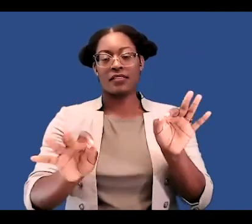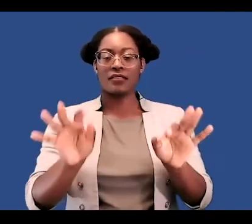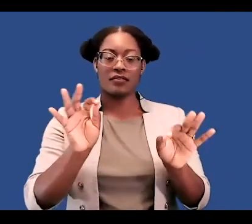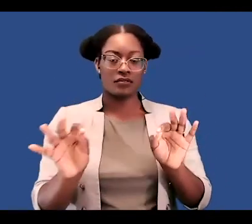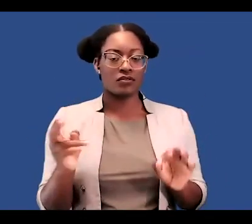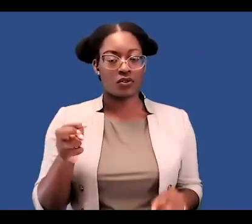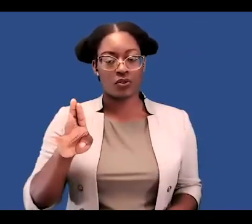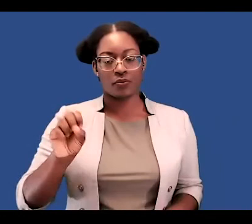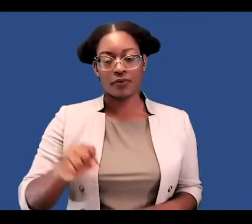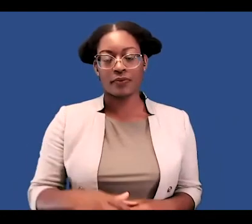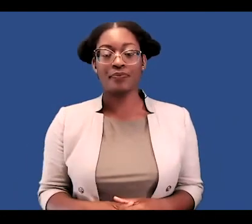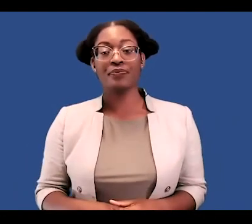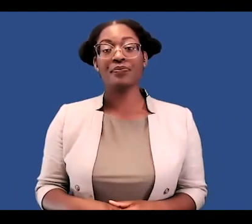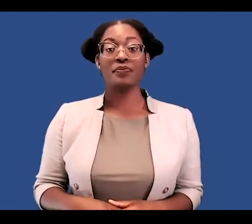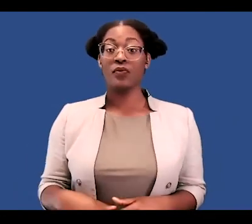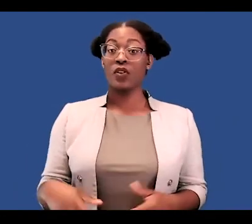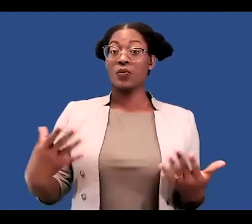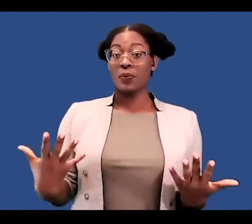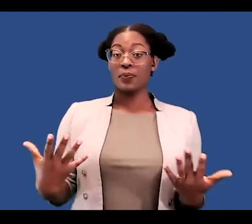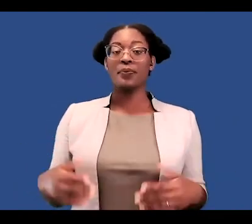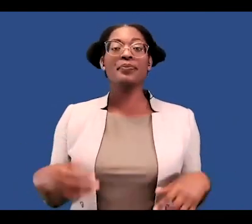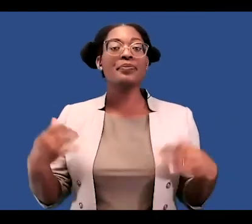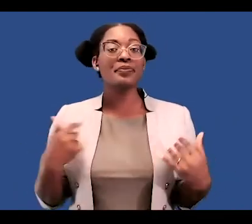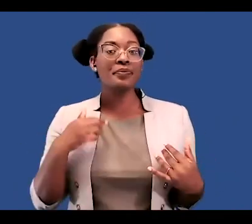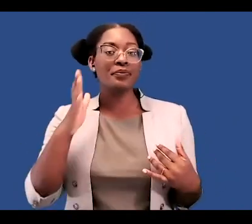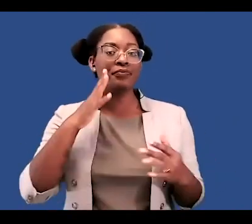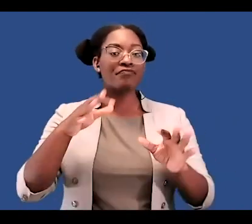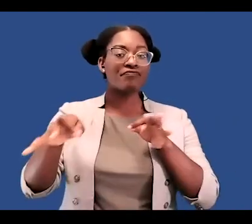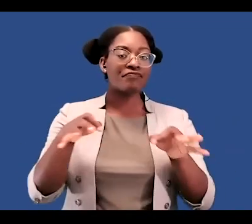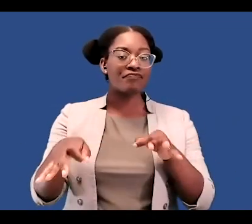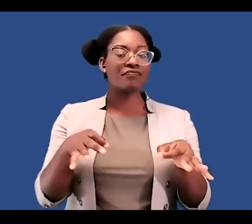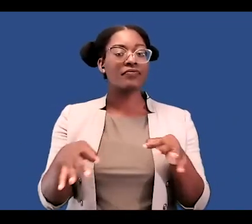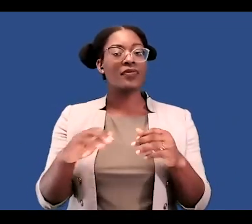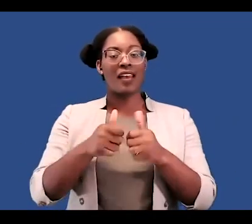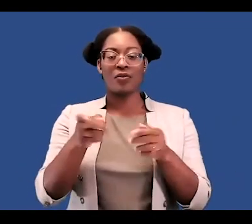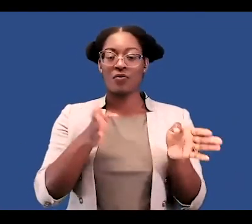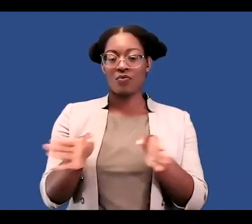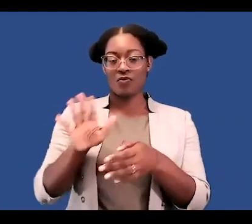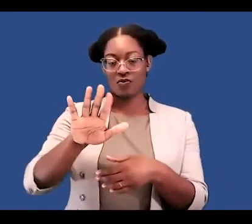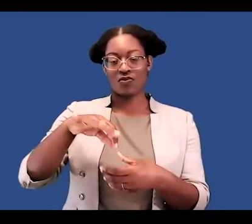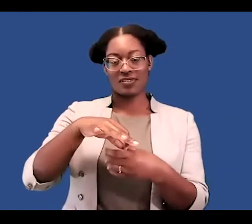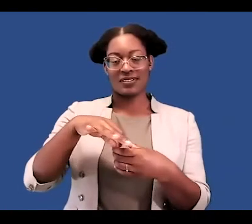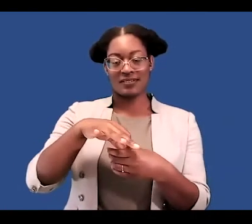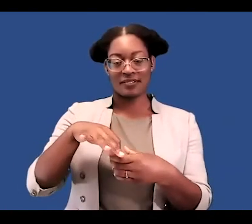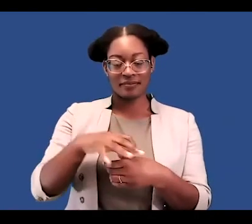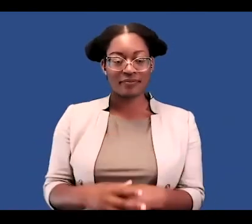Let's see. So we're going to get to how you can prep your teas in the sense of what,